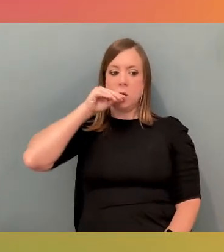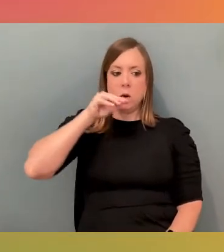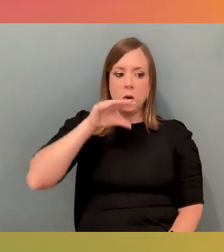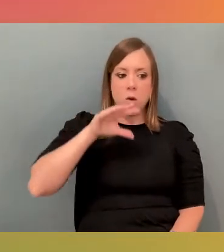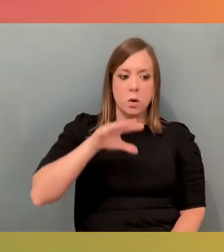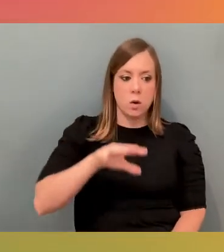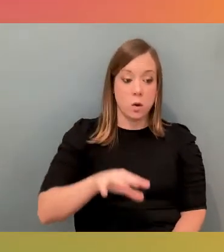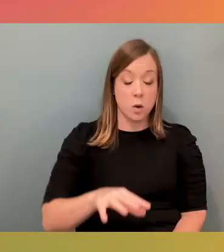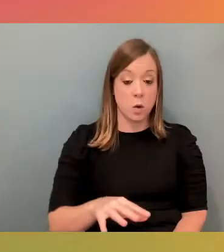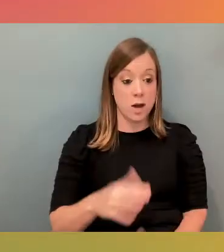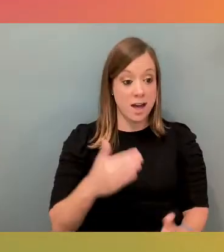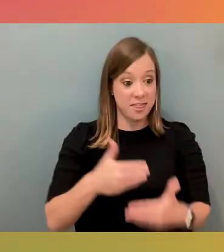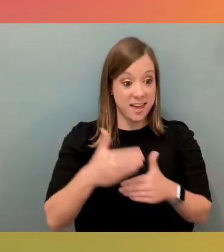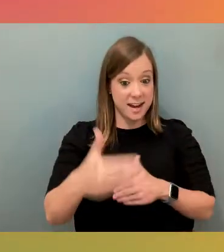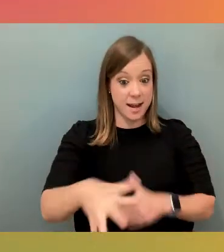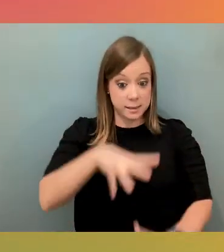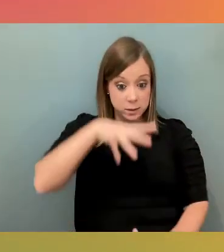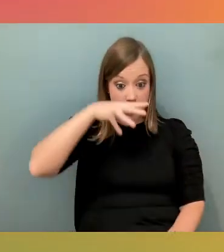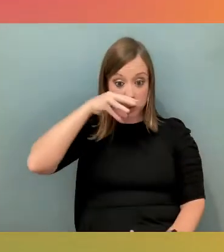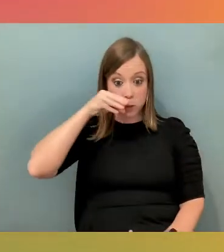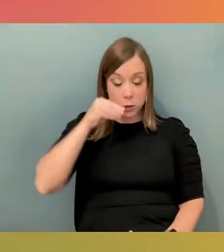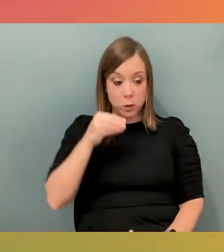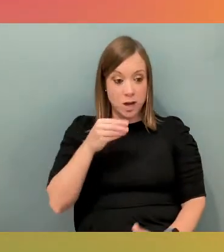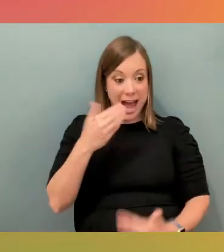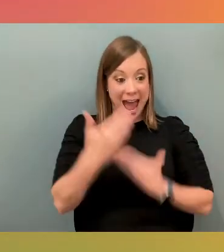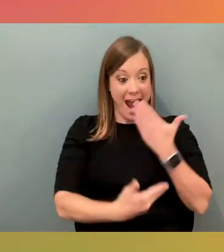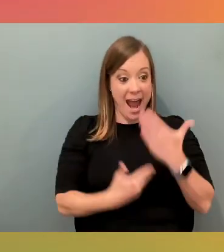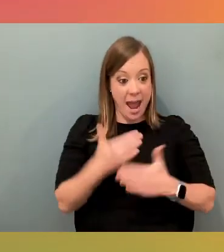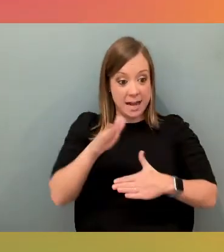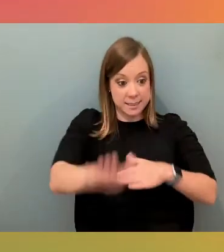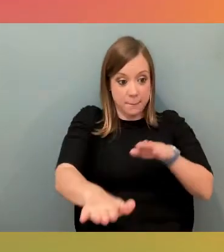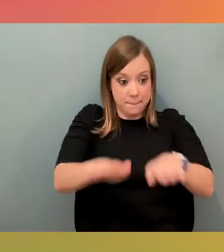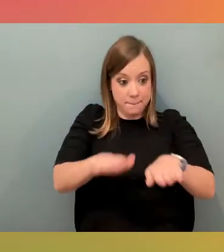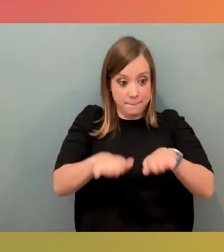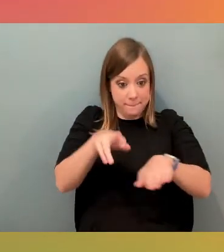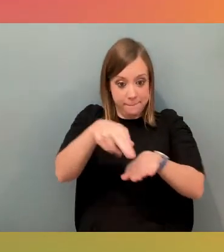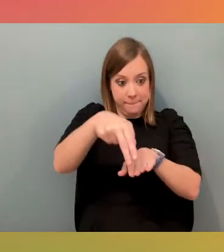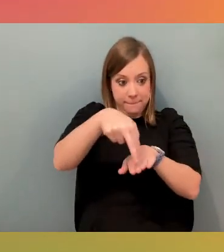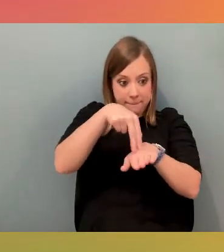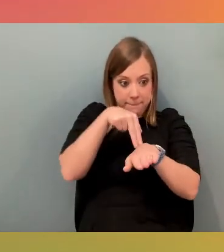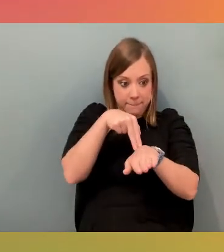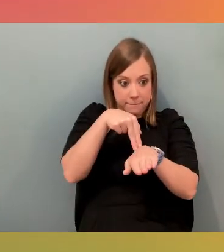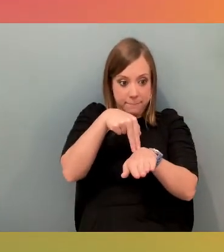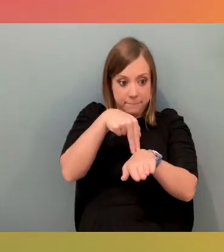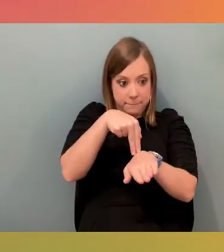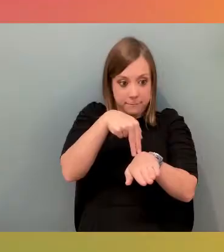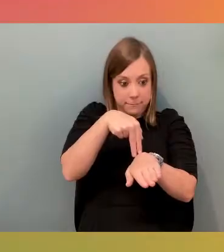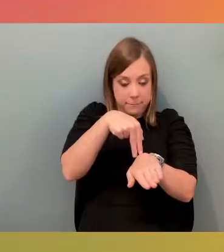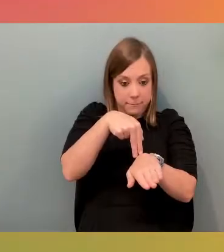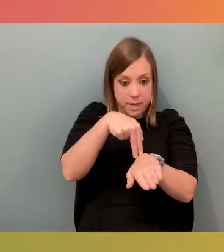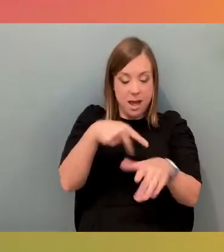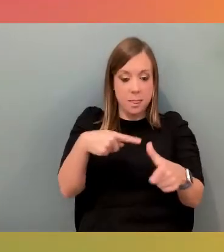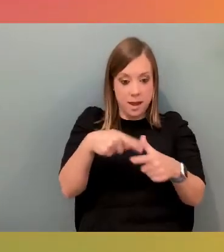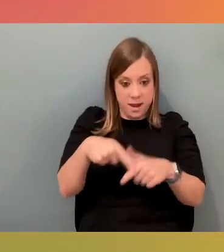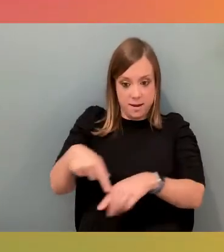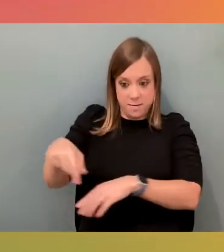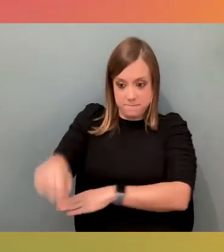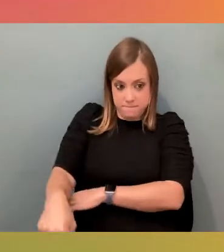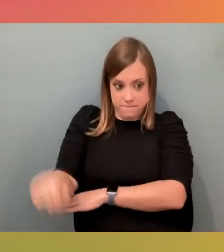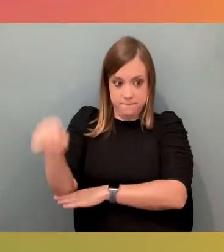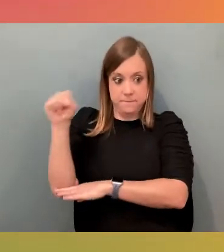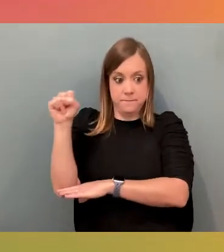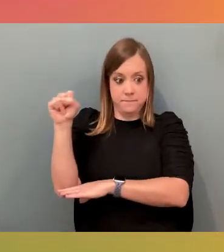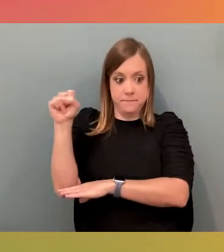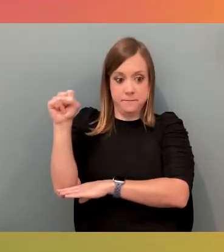On your next breath, slowly walk your hands back to your feet. Inhale, half lift.